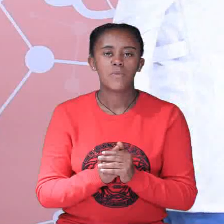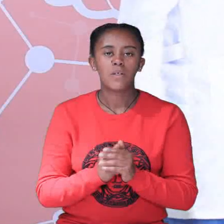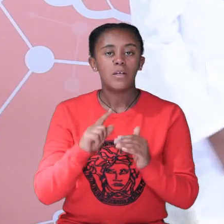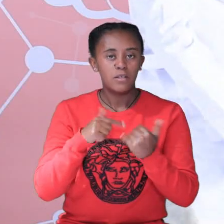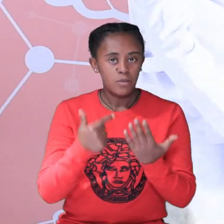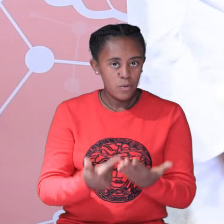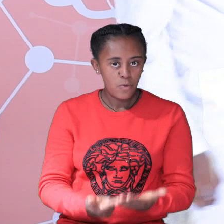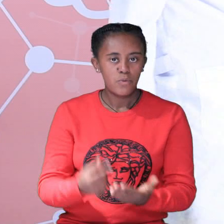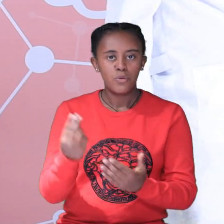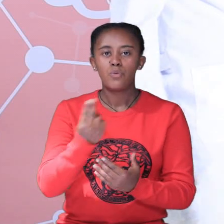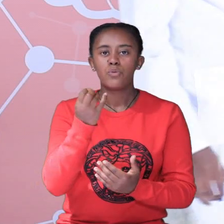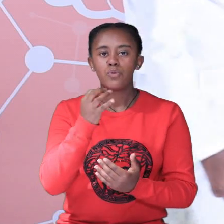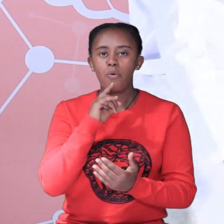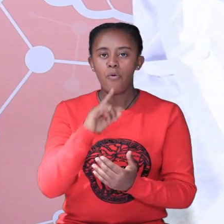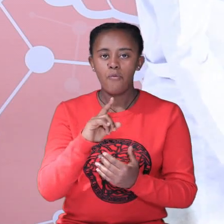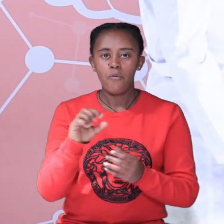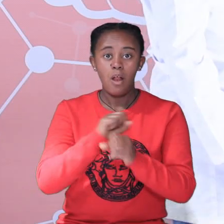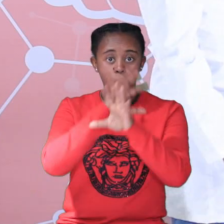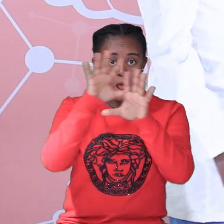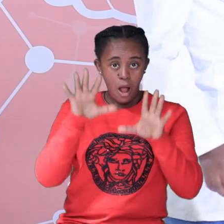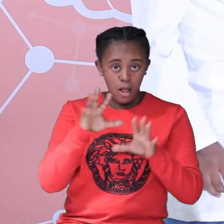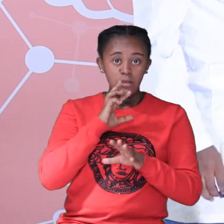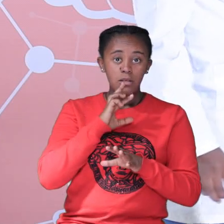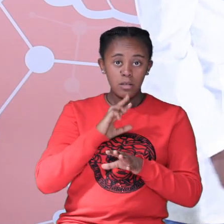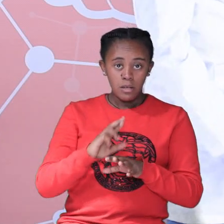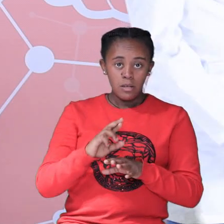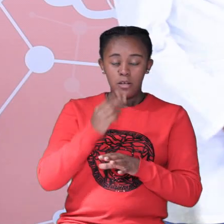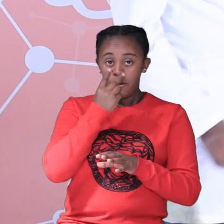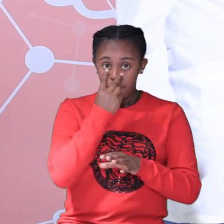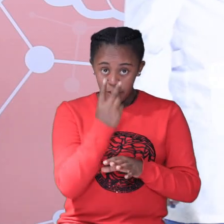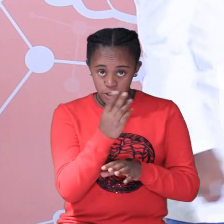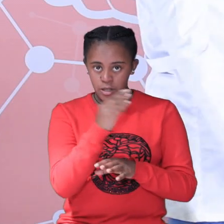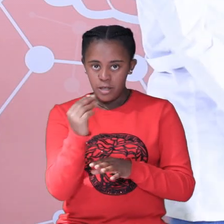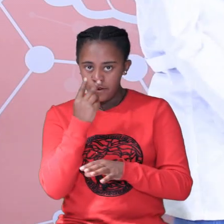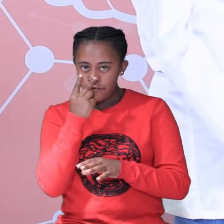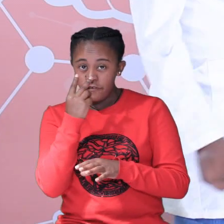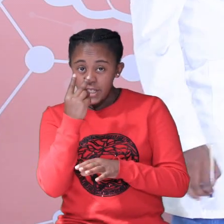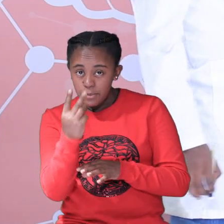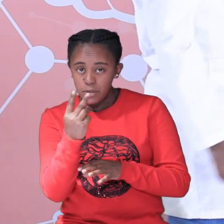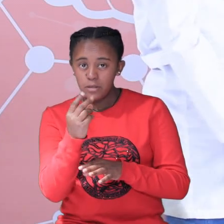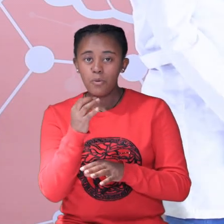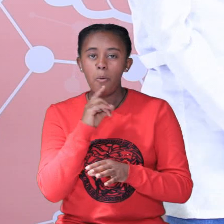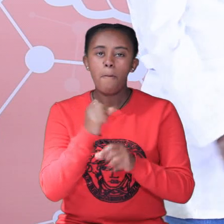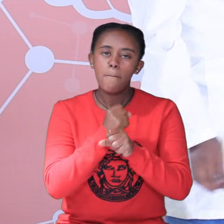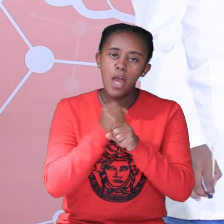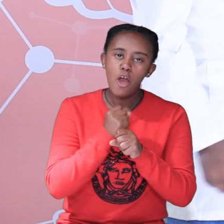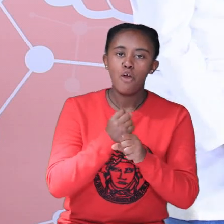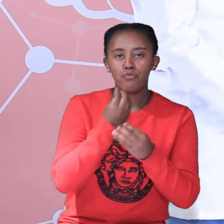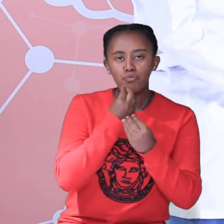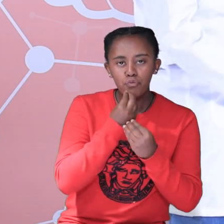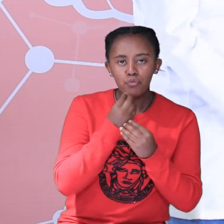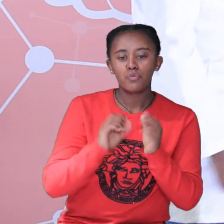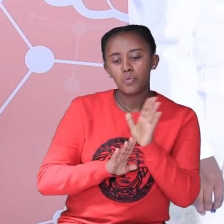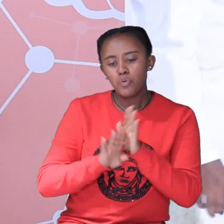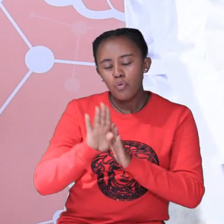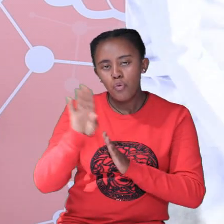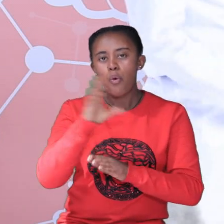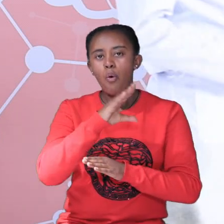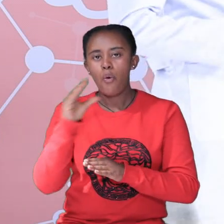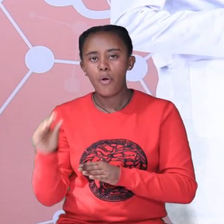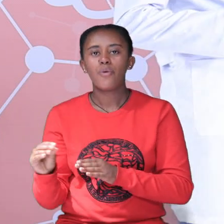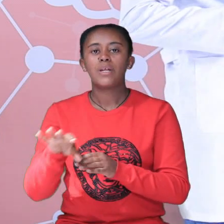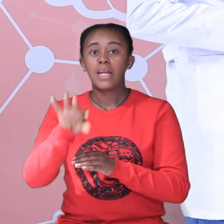So the uses of lights are vision and visibilities, make a food to grow and